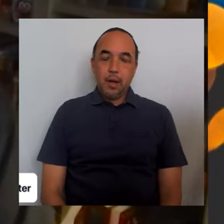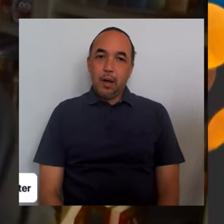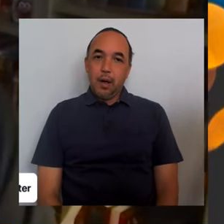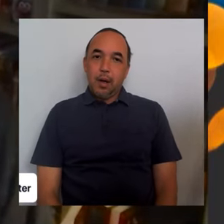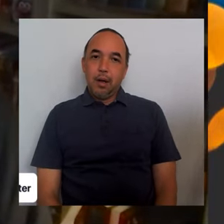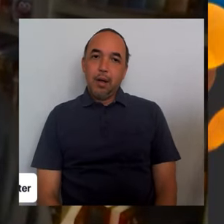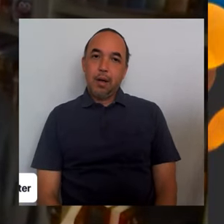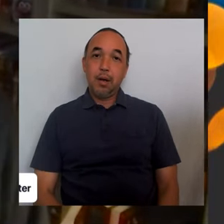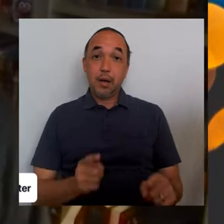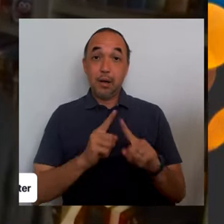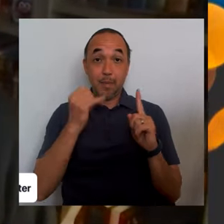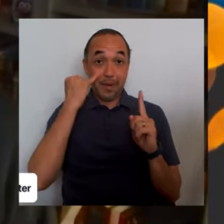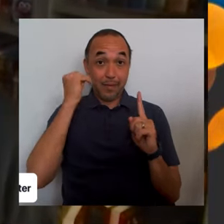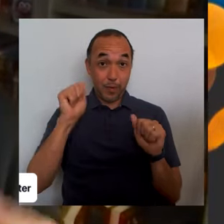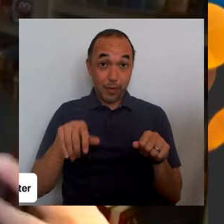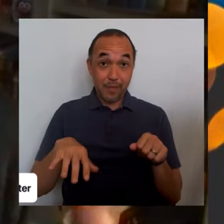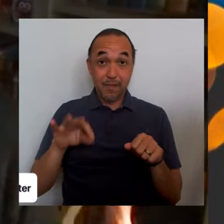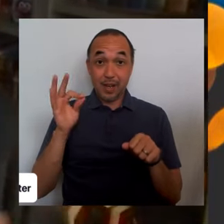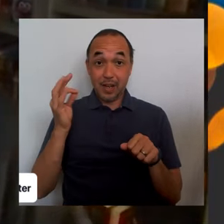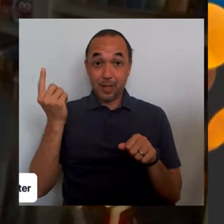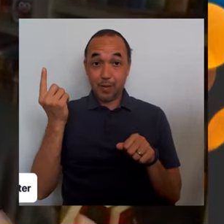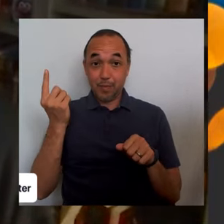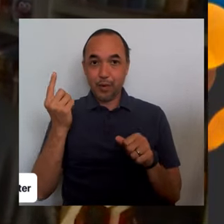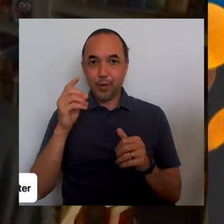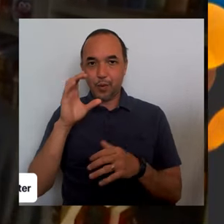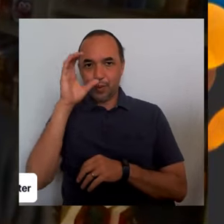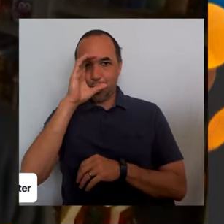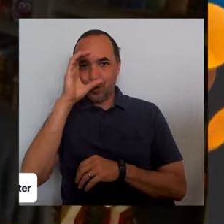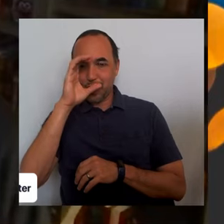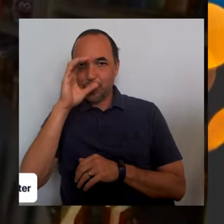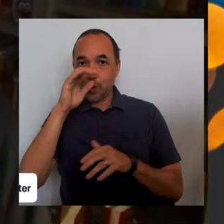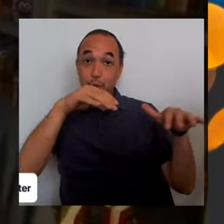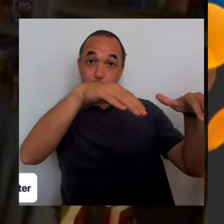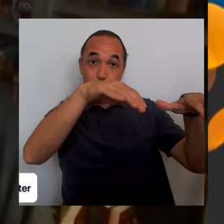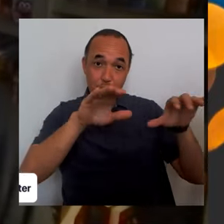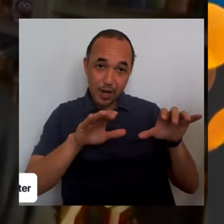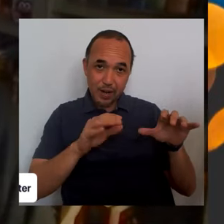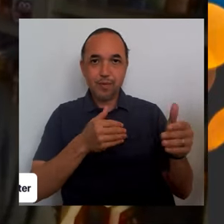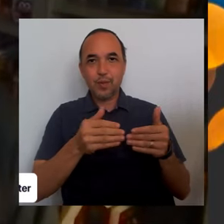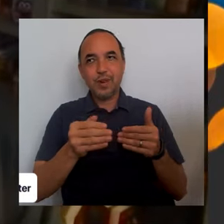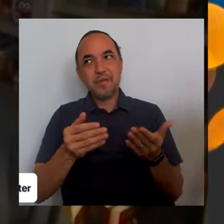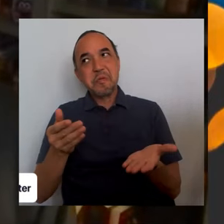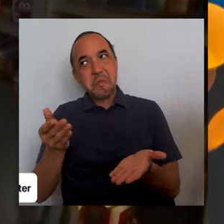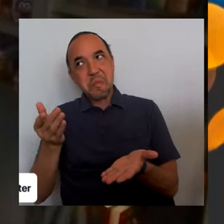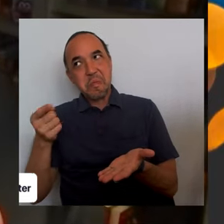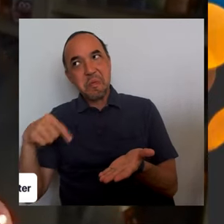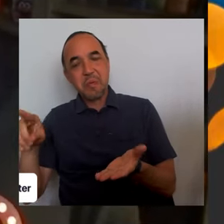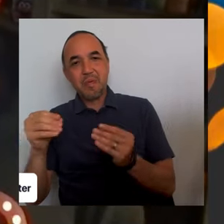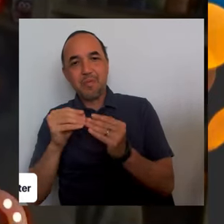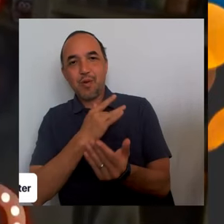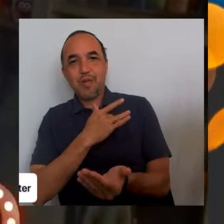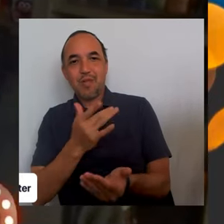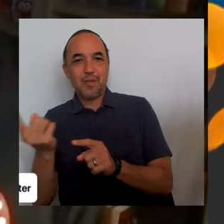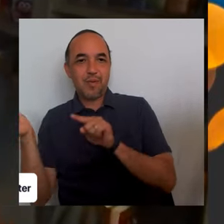you know, sort of specializes in looking for graves and burials, they're a little more likely to come out and give you a hand. But